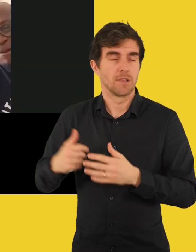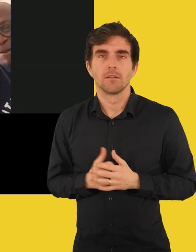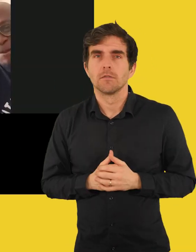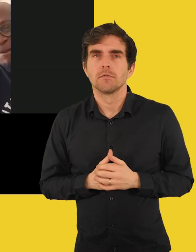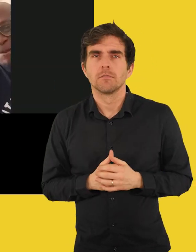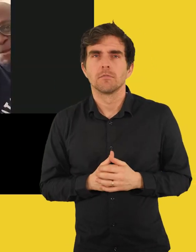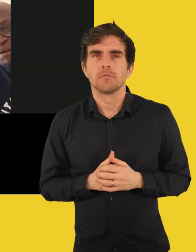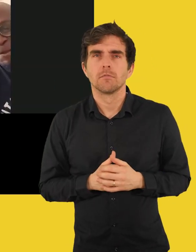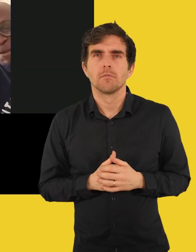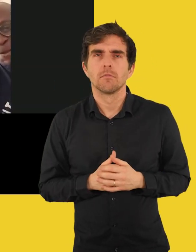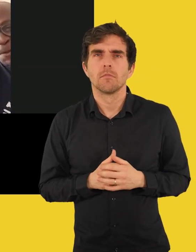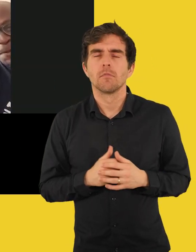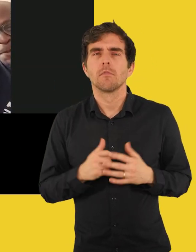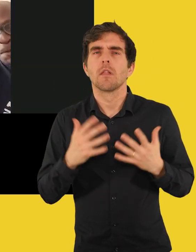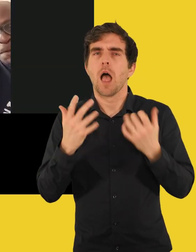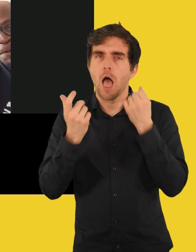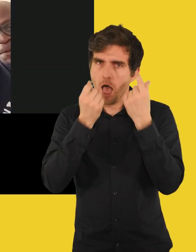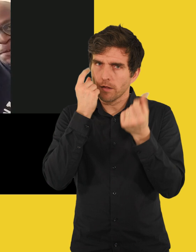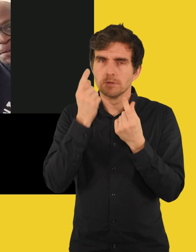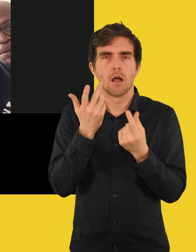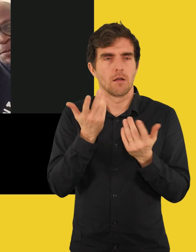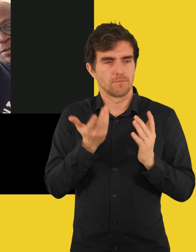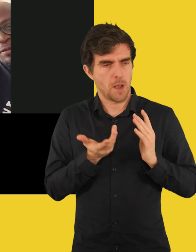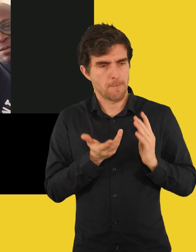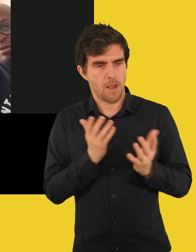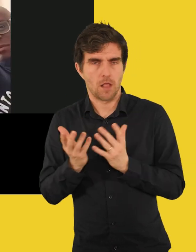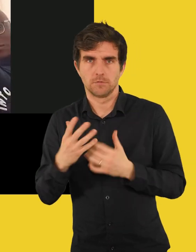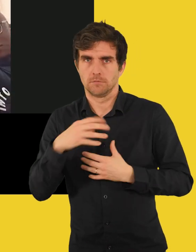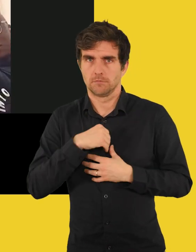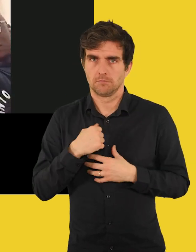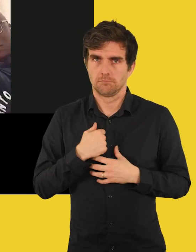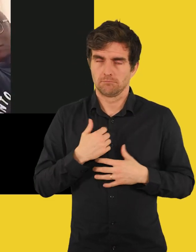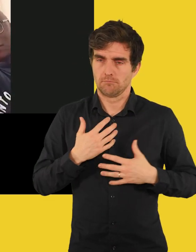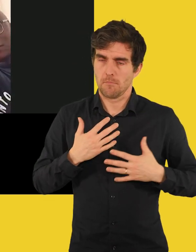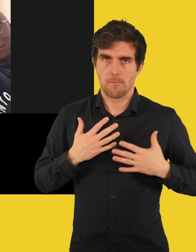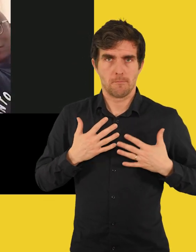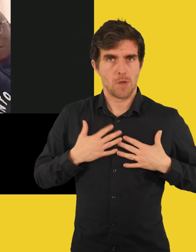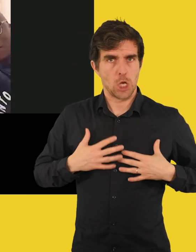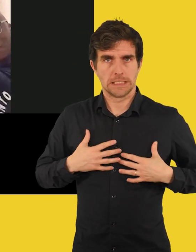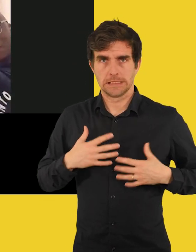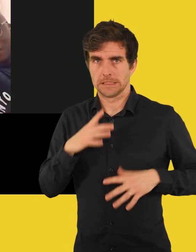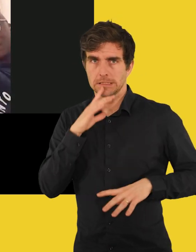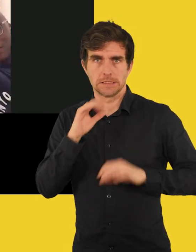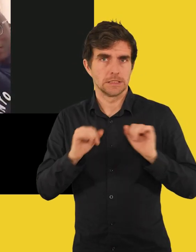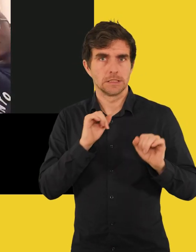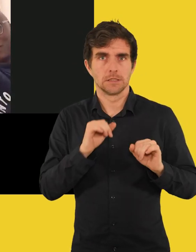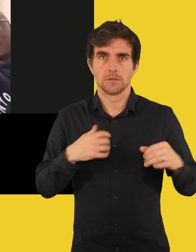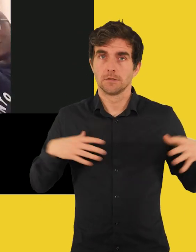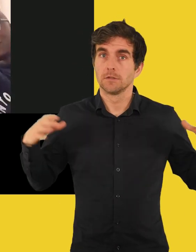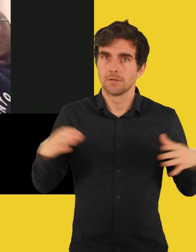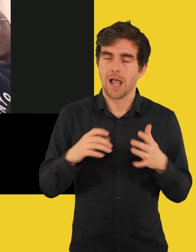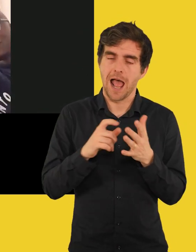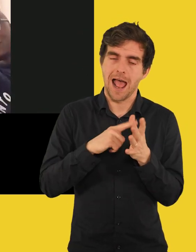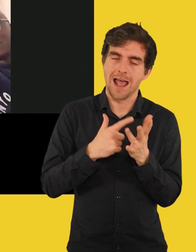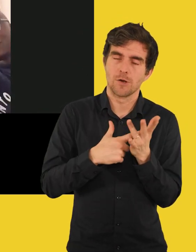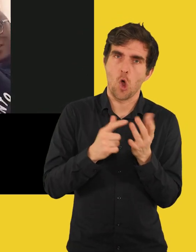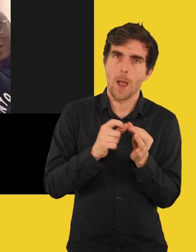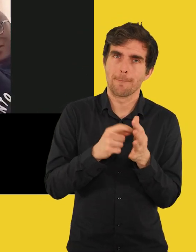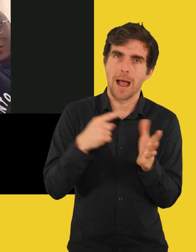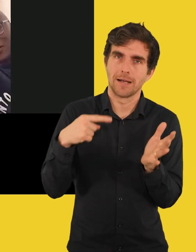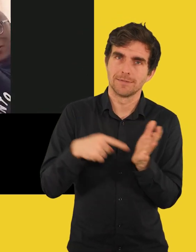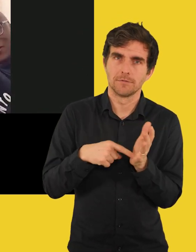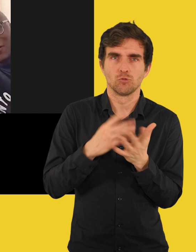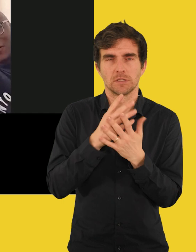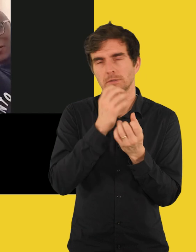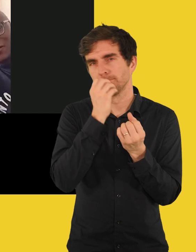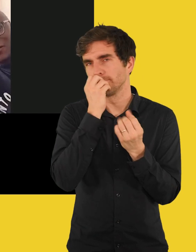there's something incredible about what it means to bring this idea of balance into our bodies. And as a group of